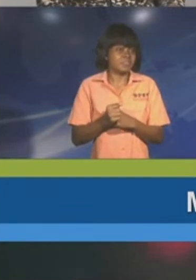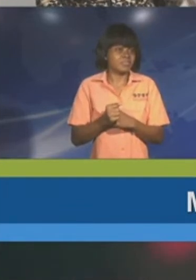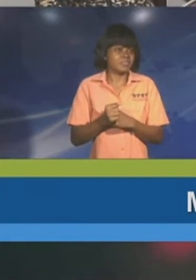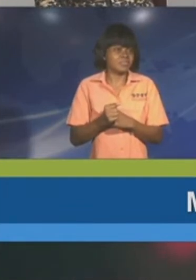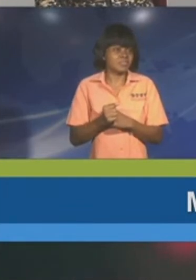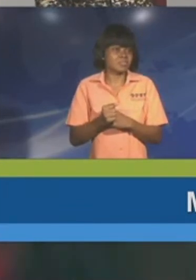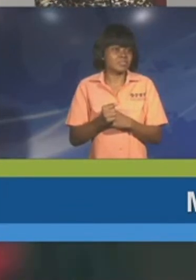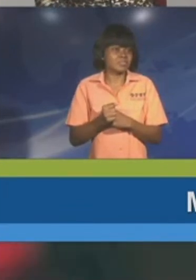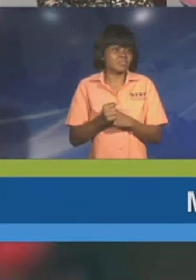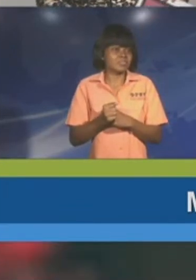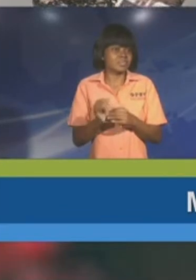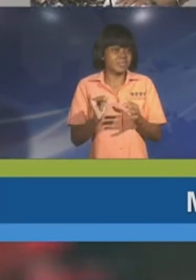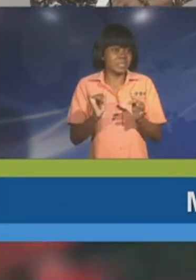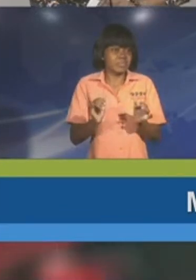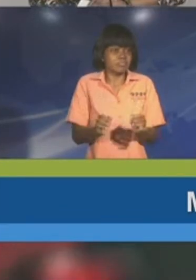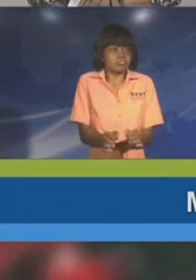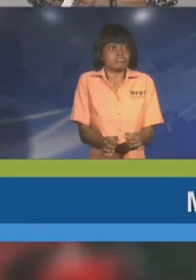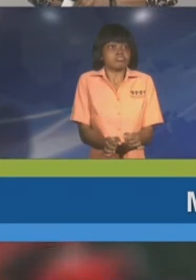please.